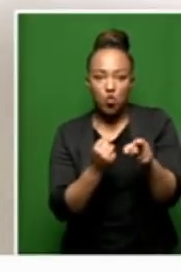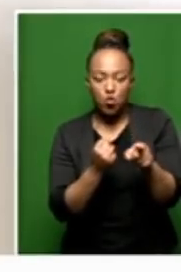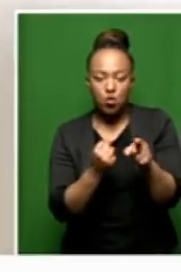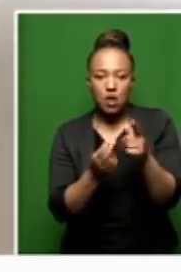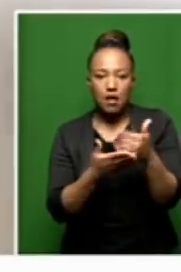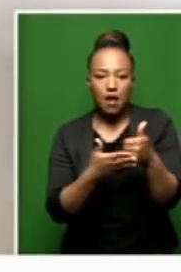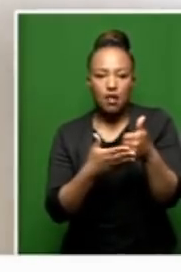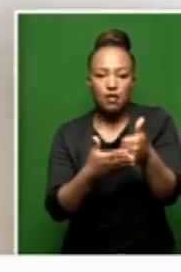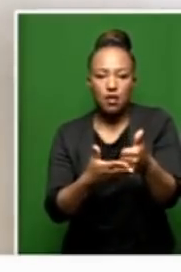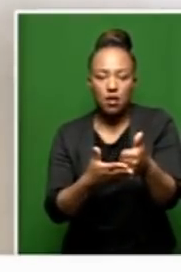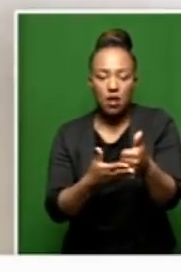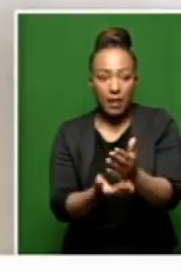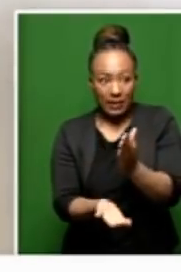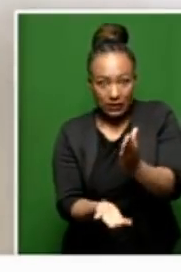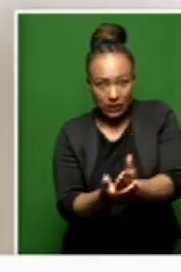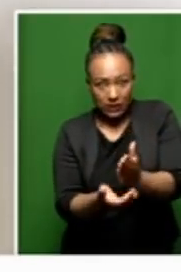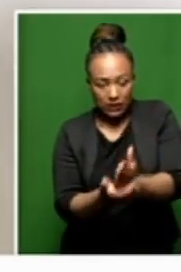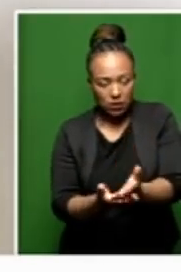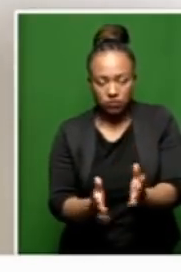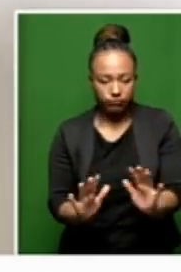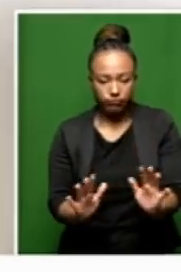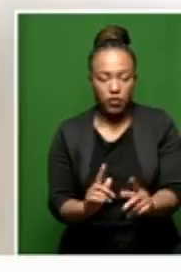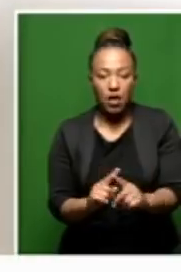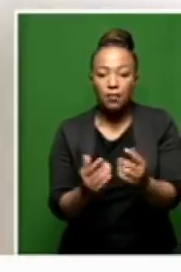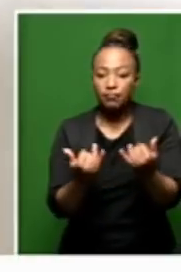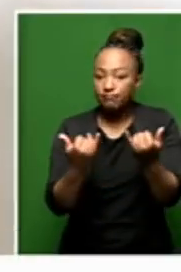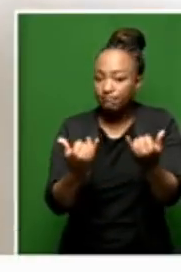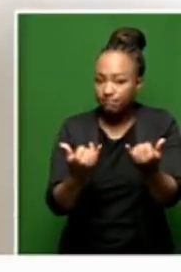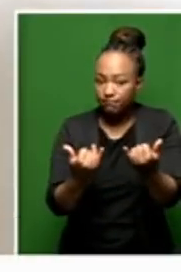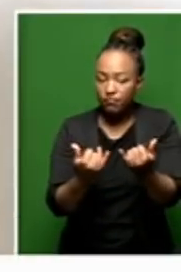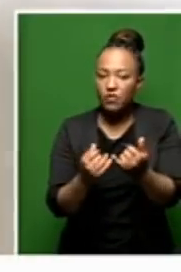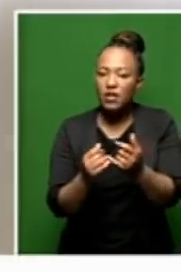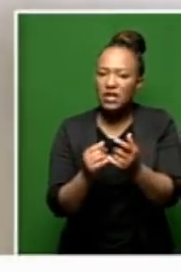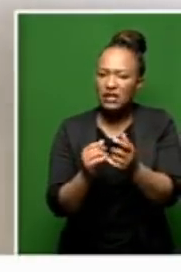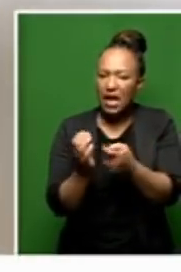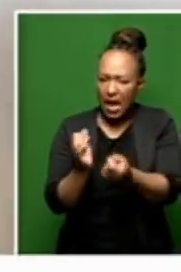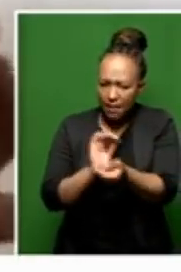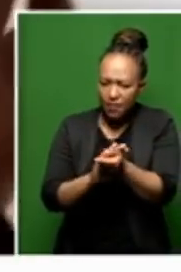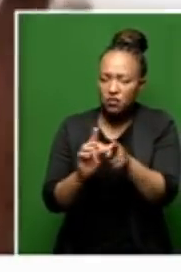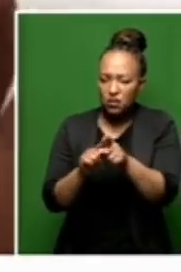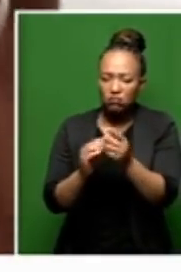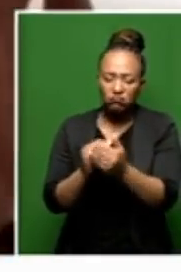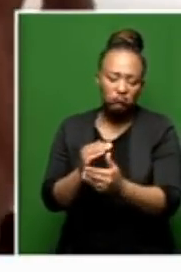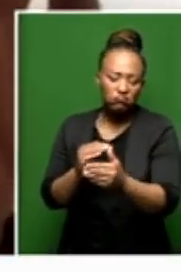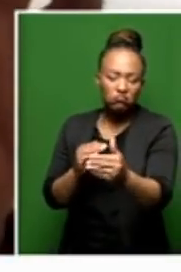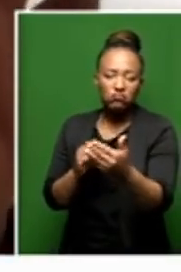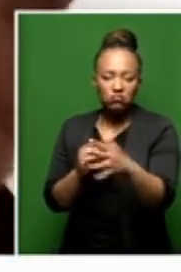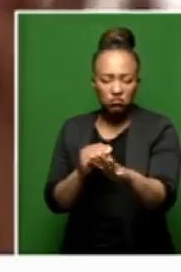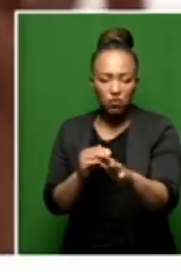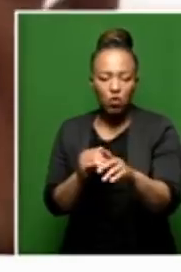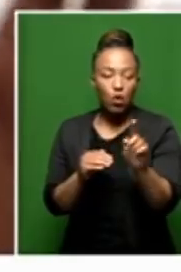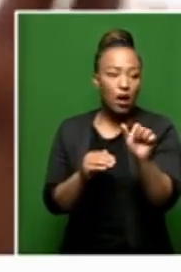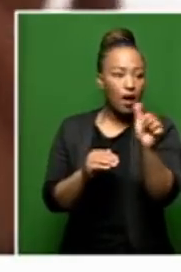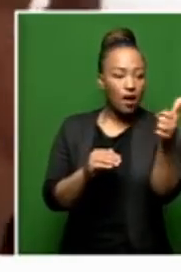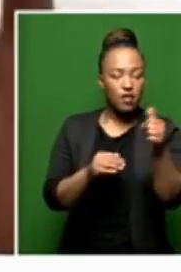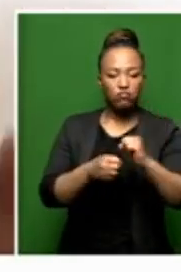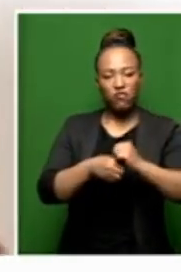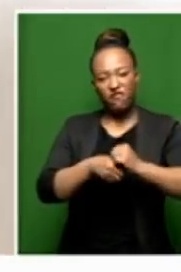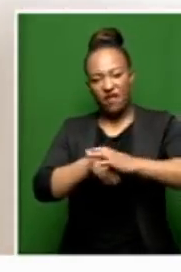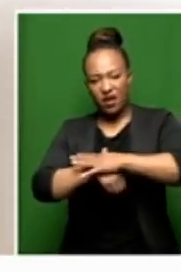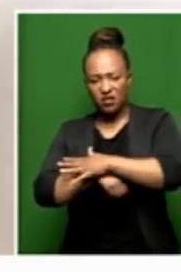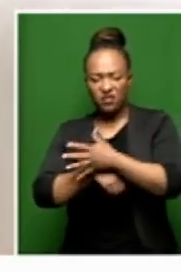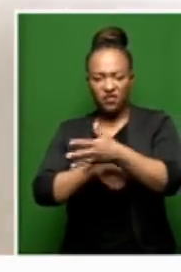is. Cannot say in certainty, but for now, this seems to be the trend, exactly like many other viruses do